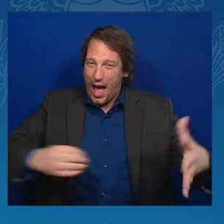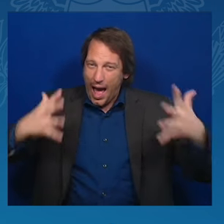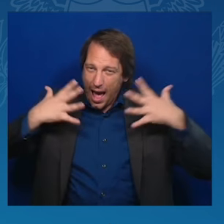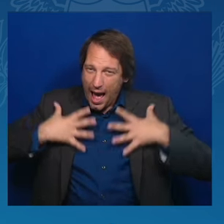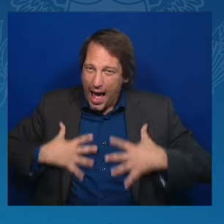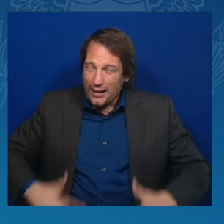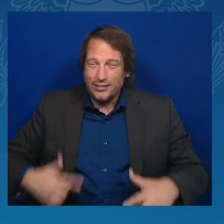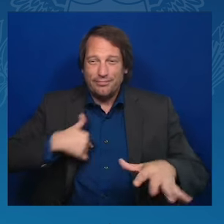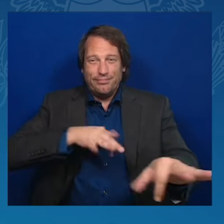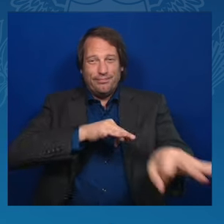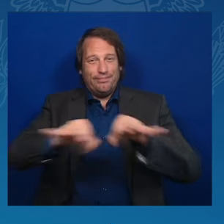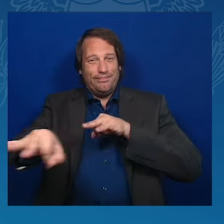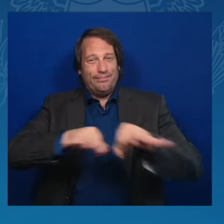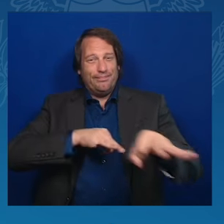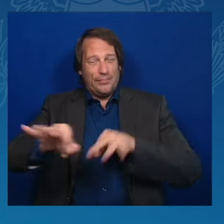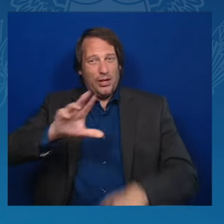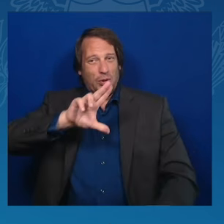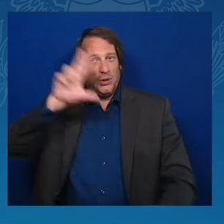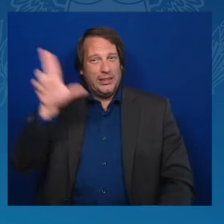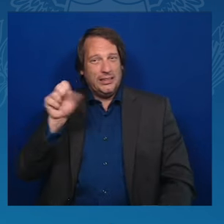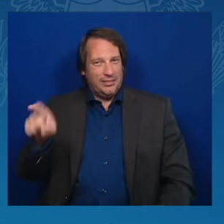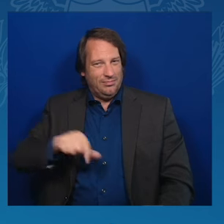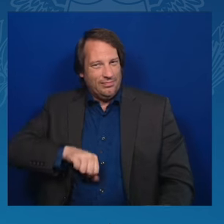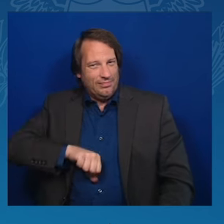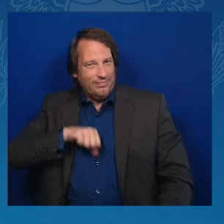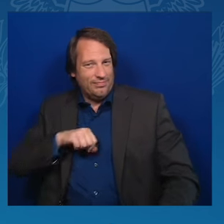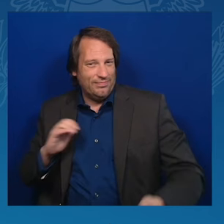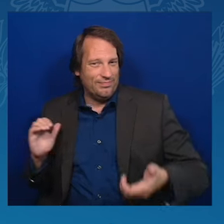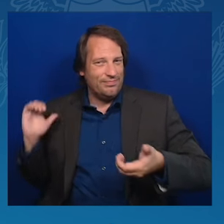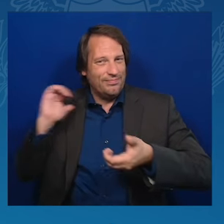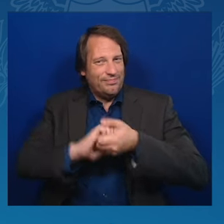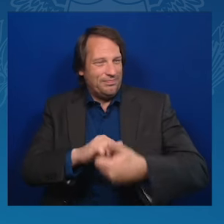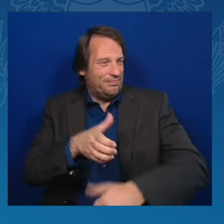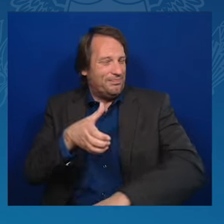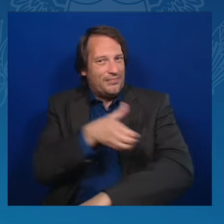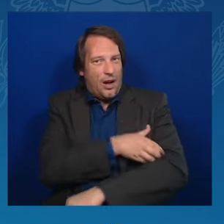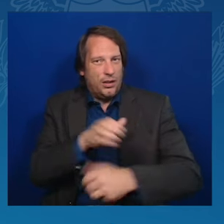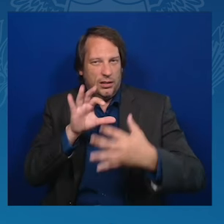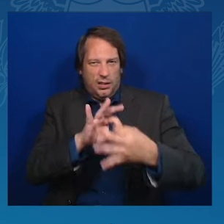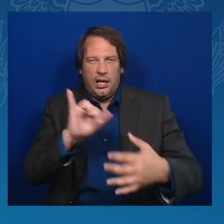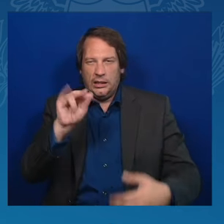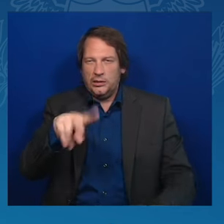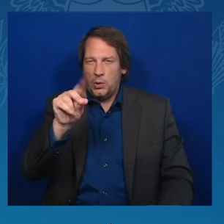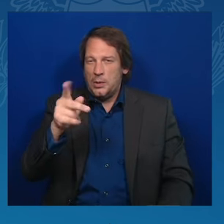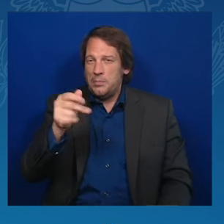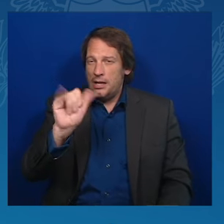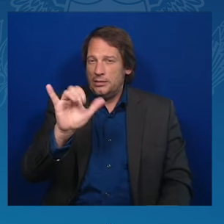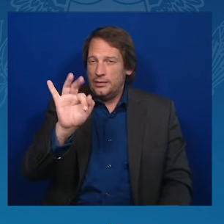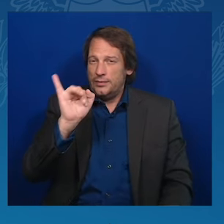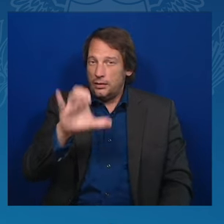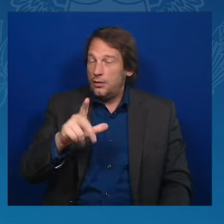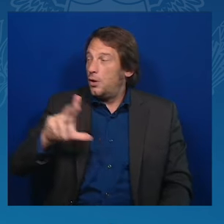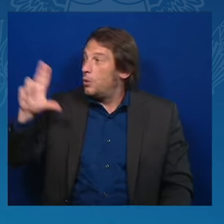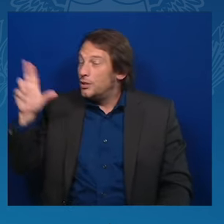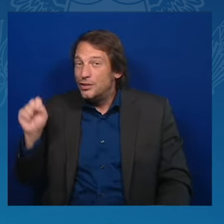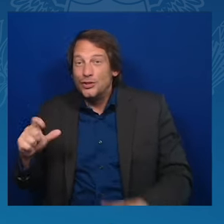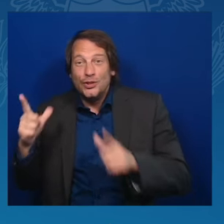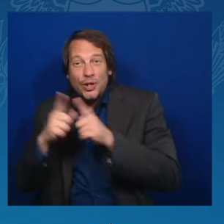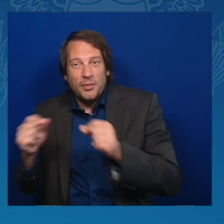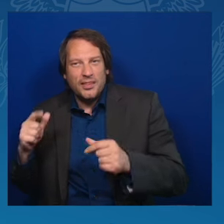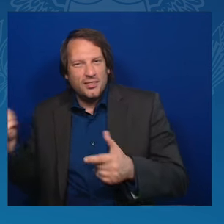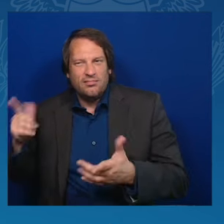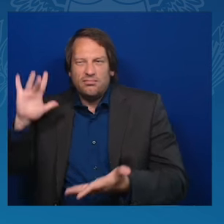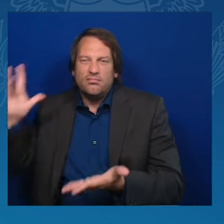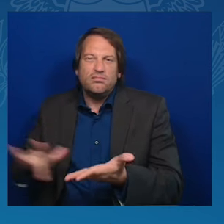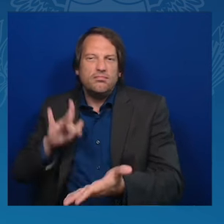the U.S.-Japan alliance is the cornerstone of peace and stability in the region, and America's commitment